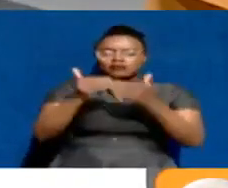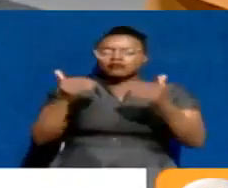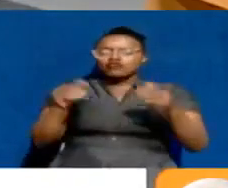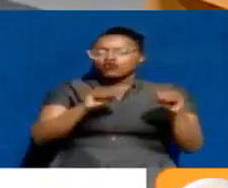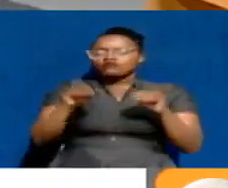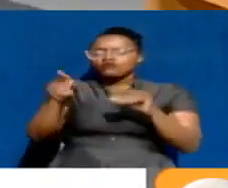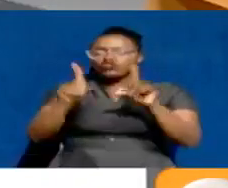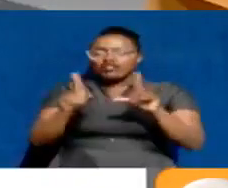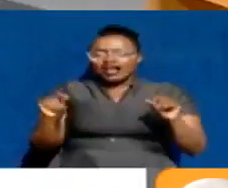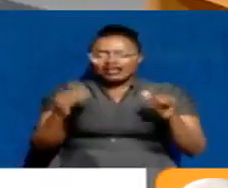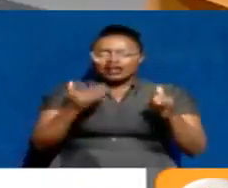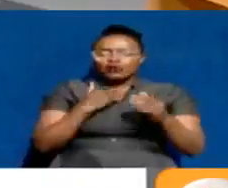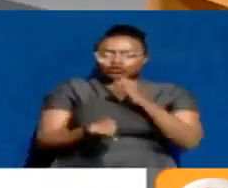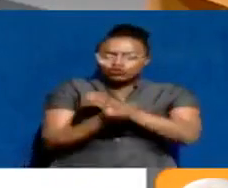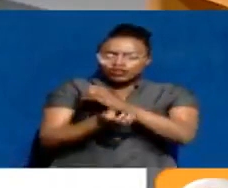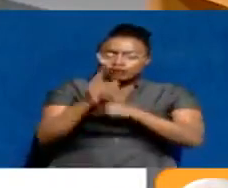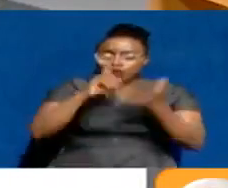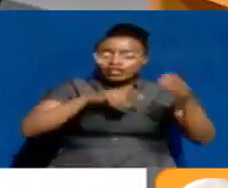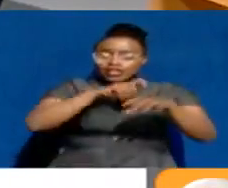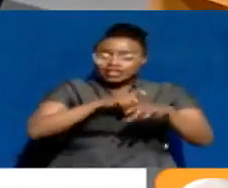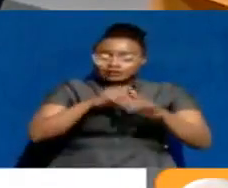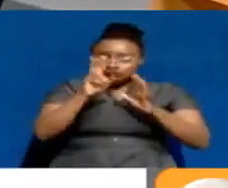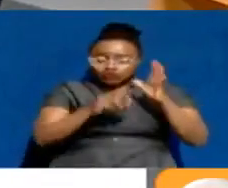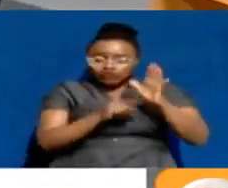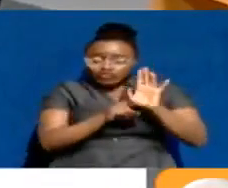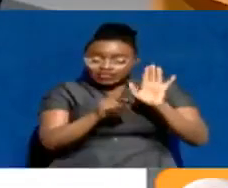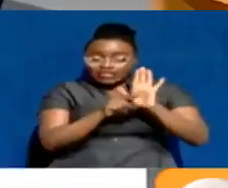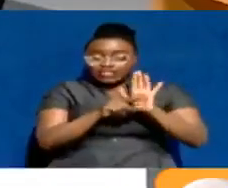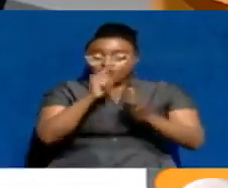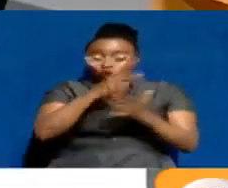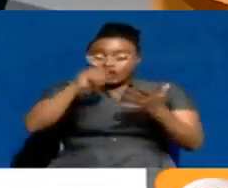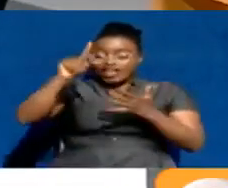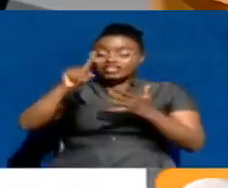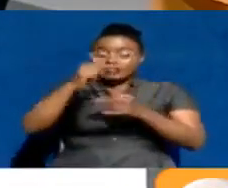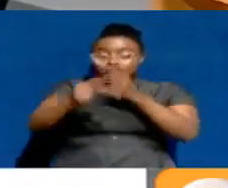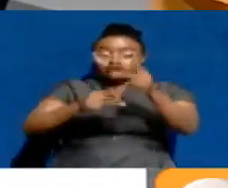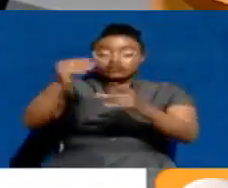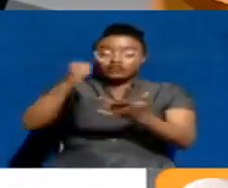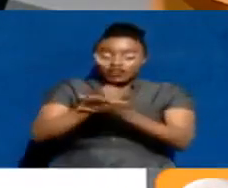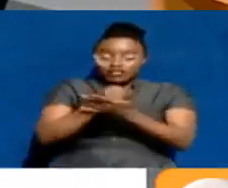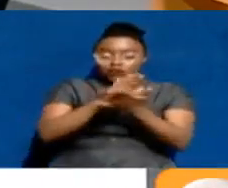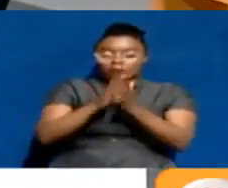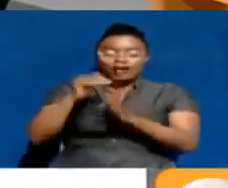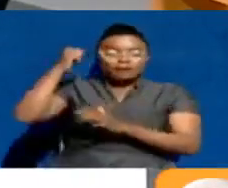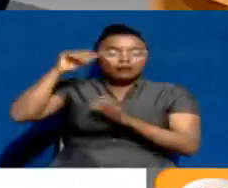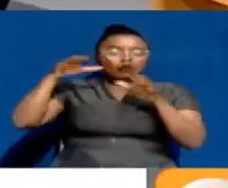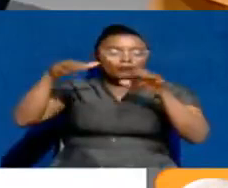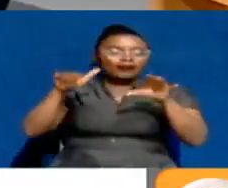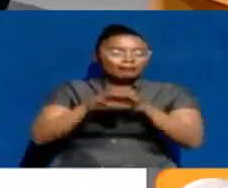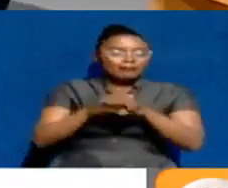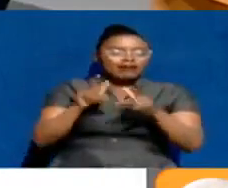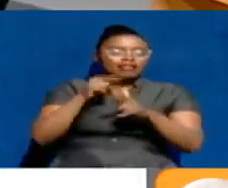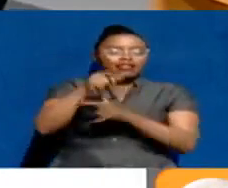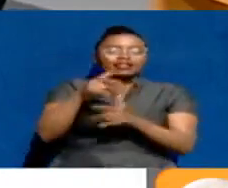we get to this card, I just want to let you know that once you go through that legitimate process of registering to be a member of a party, what does